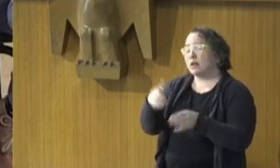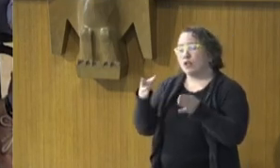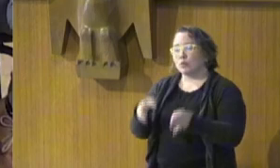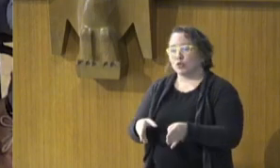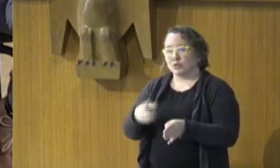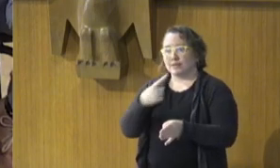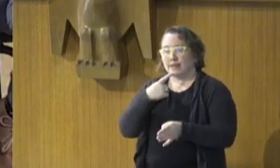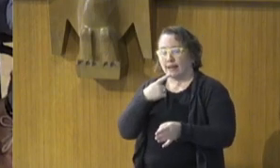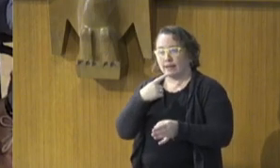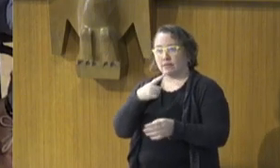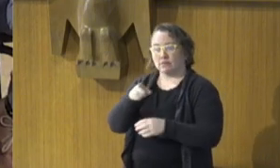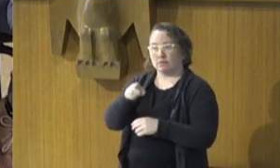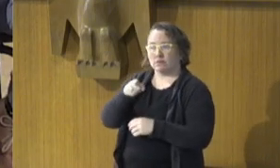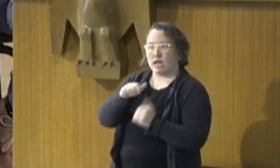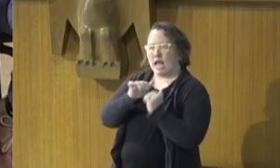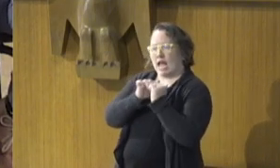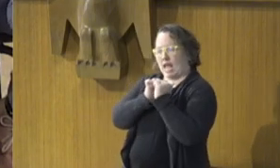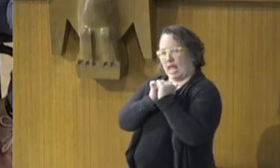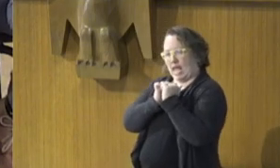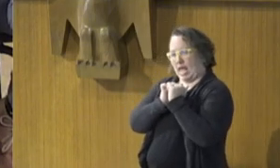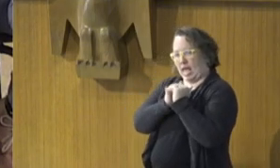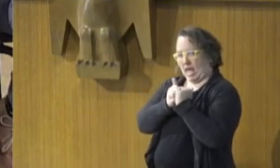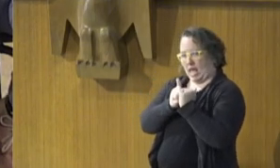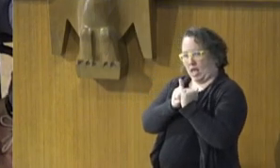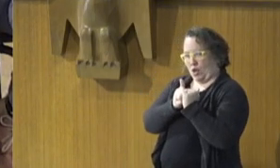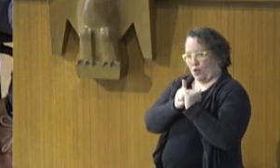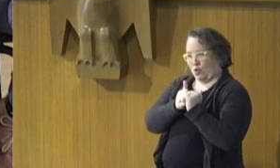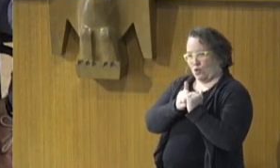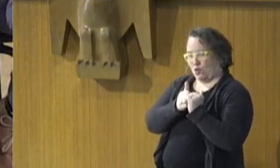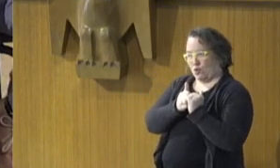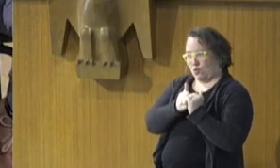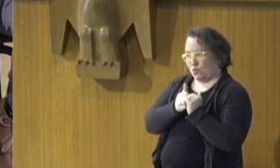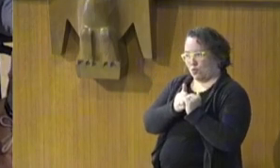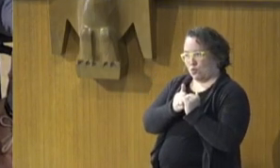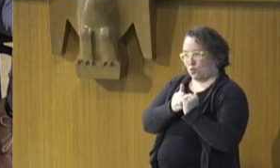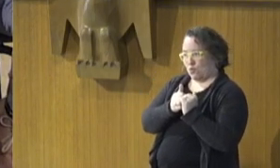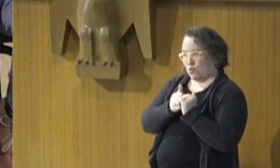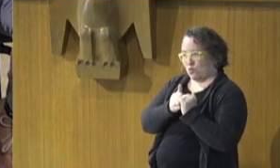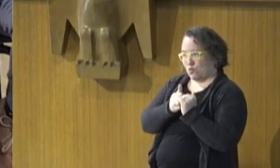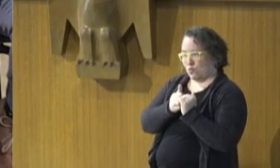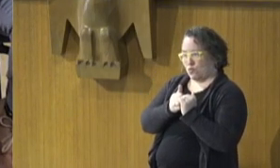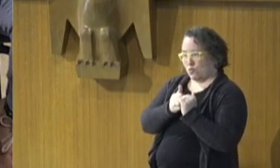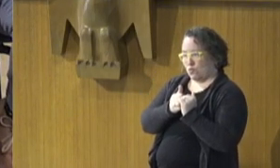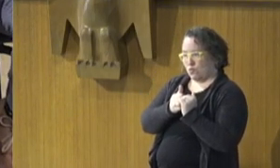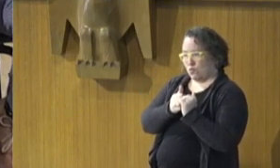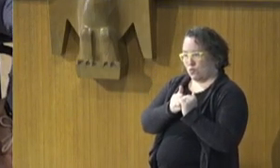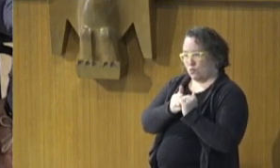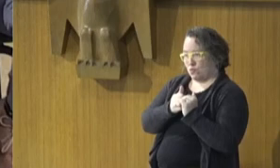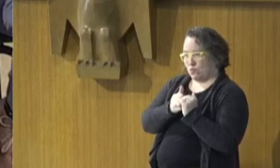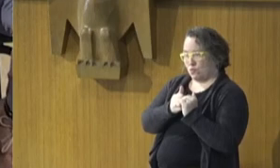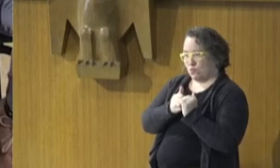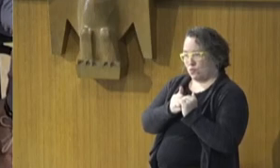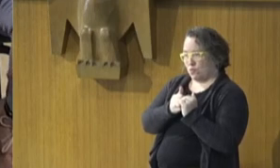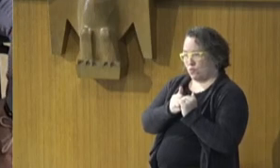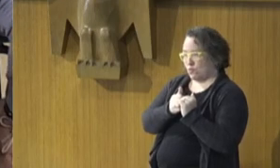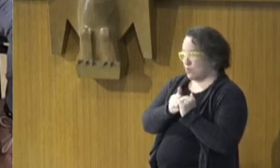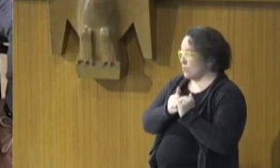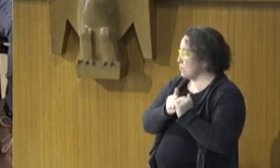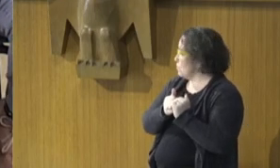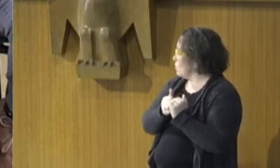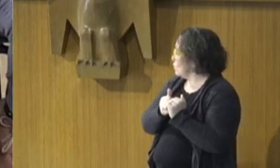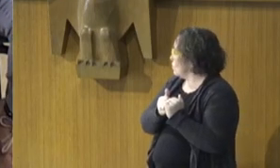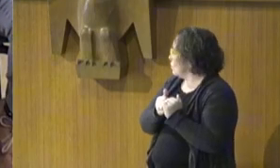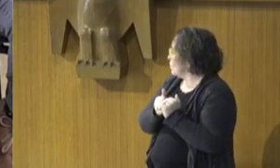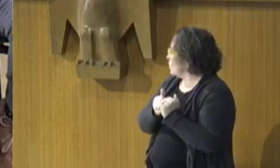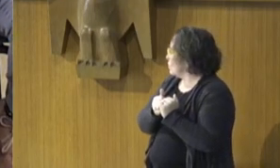to frame that, which is how, as people of faith, can, why would people of faith support unlimited abortions?